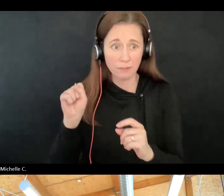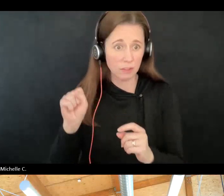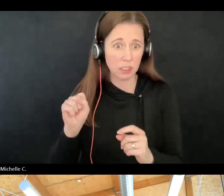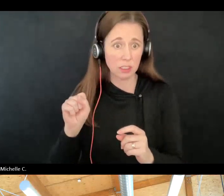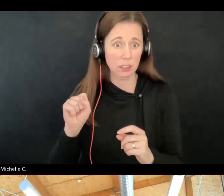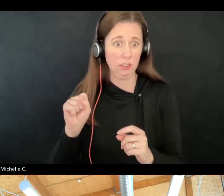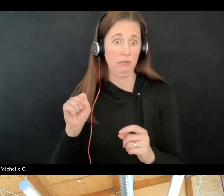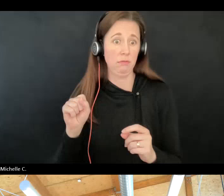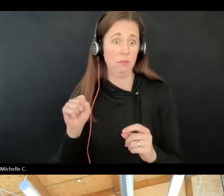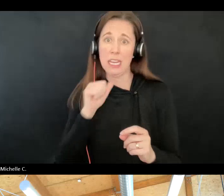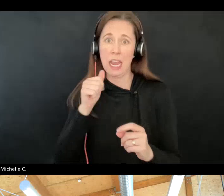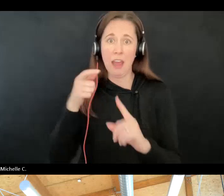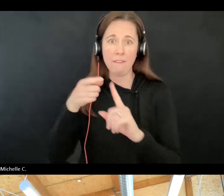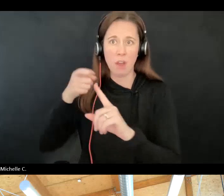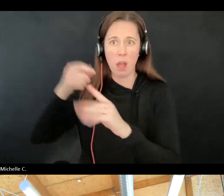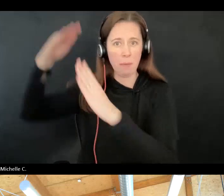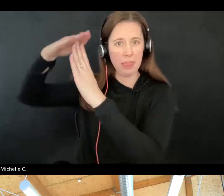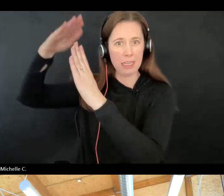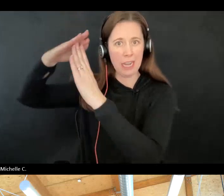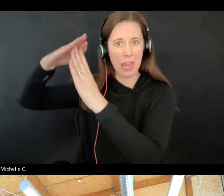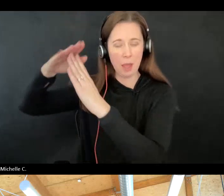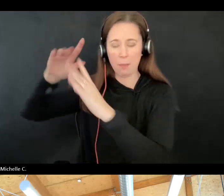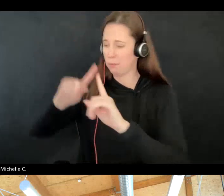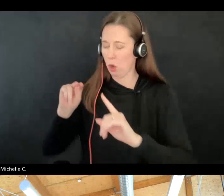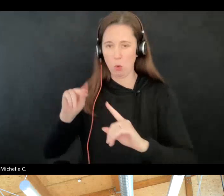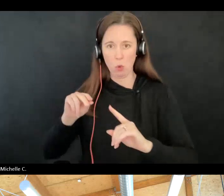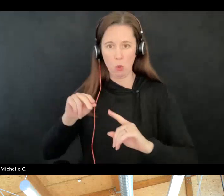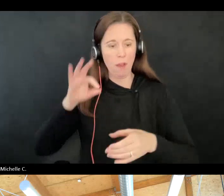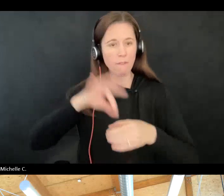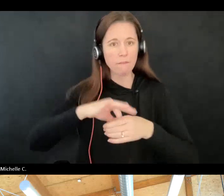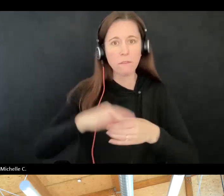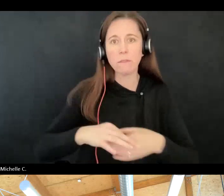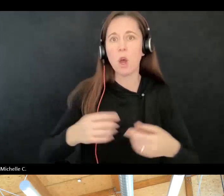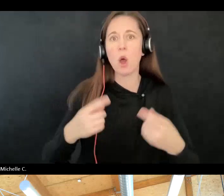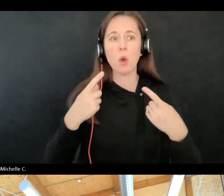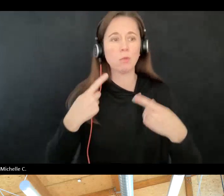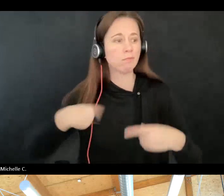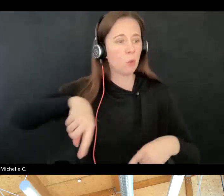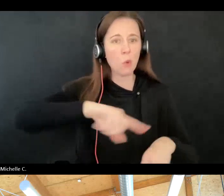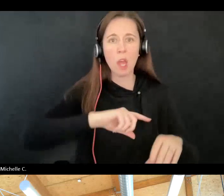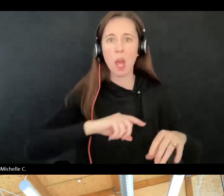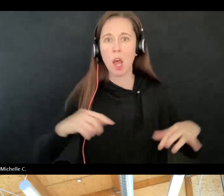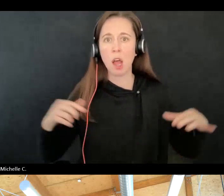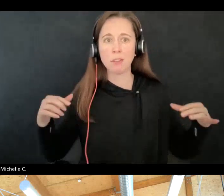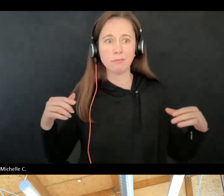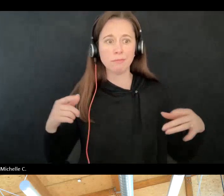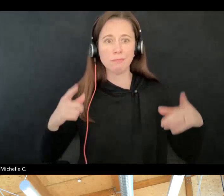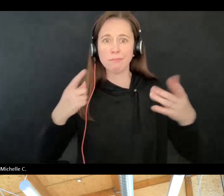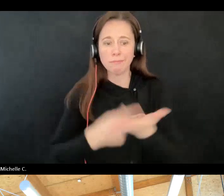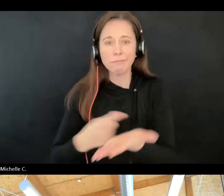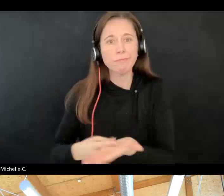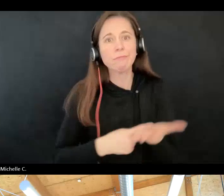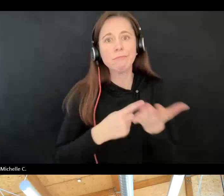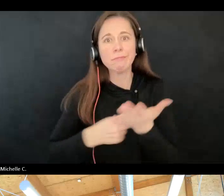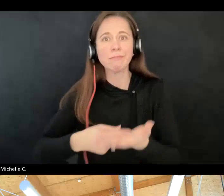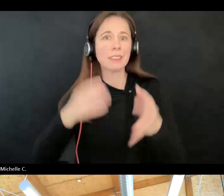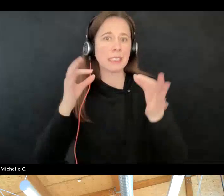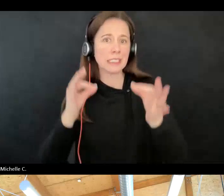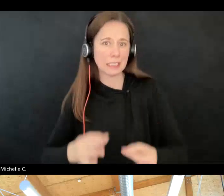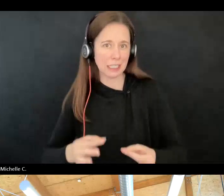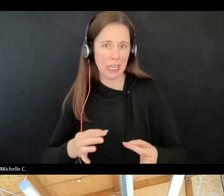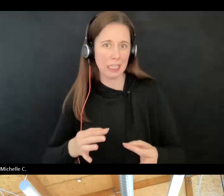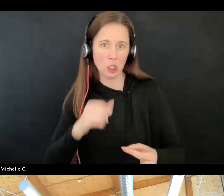It was not top down. It was not the VP or president of any department saying, hey, you need to change,